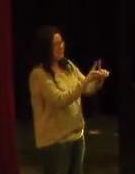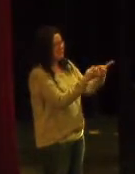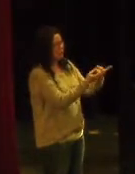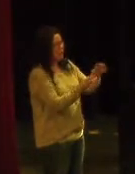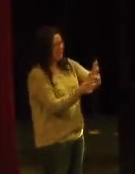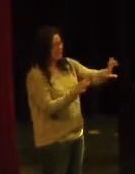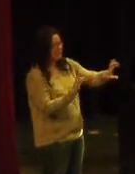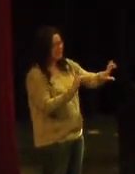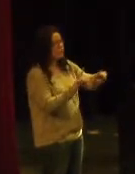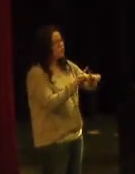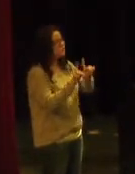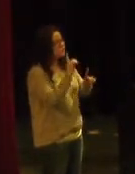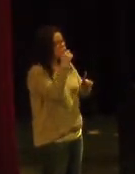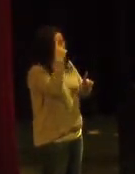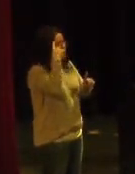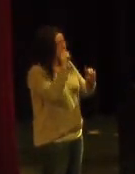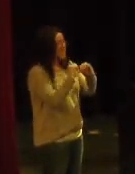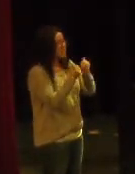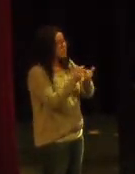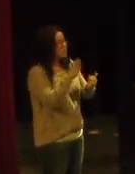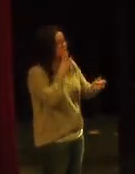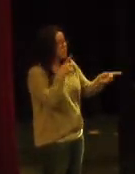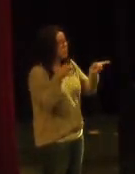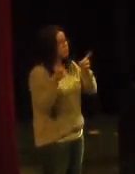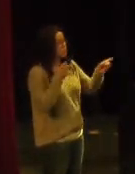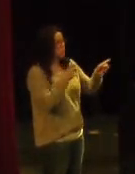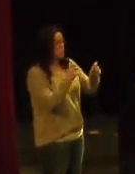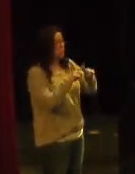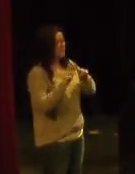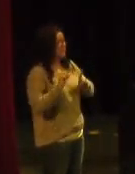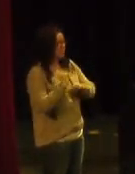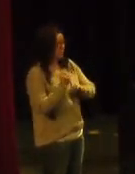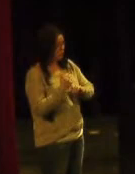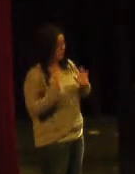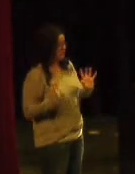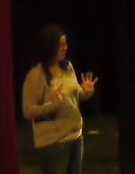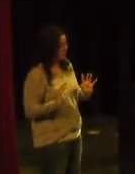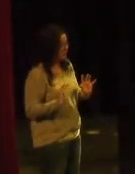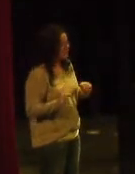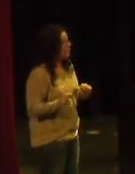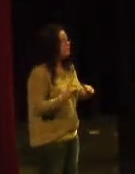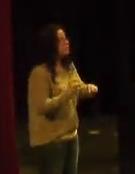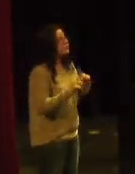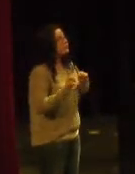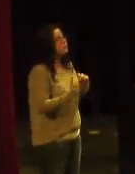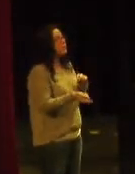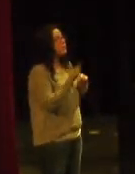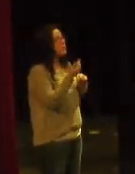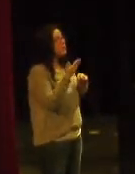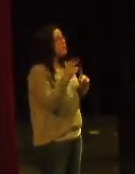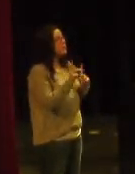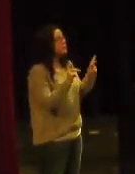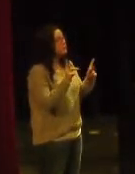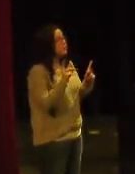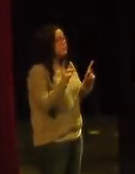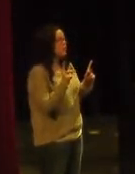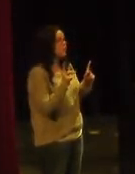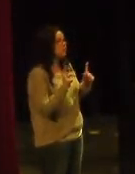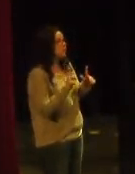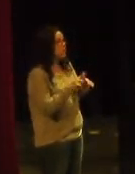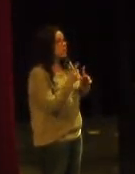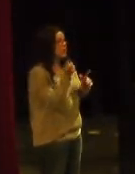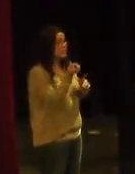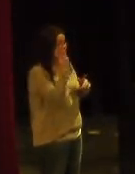agencies that both take different ways of dealing with the situation. But one of the things that people are starting to see